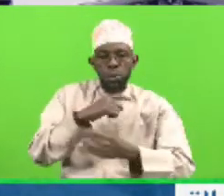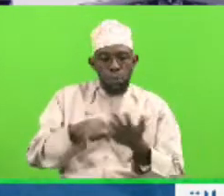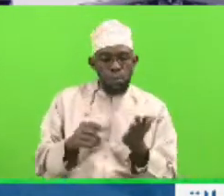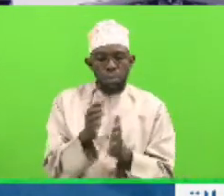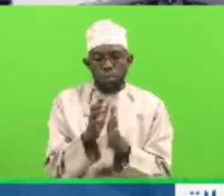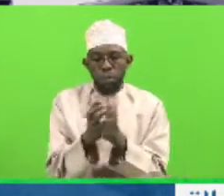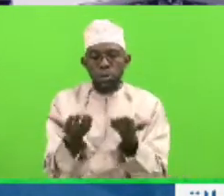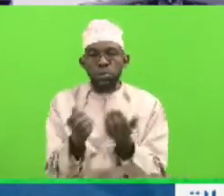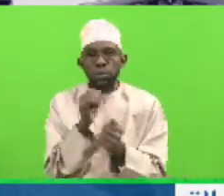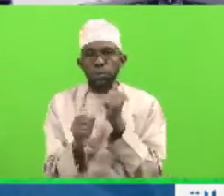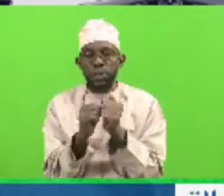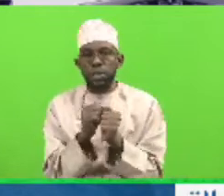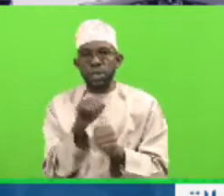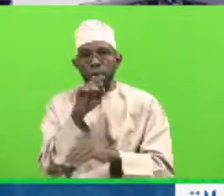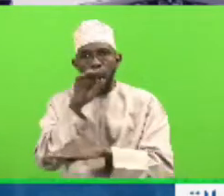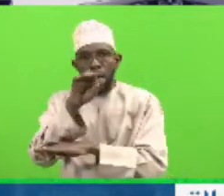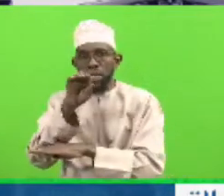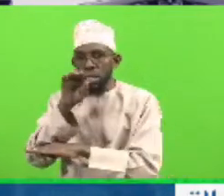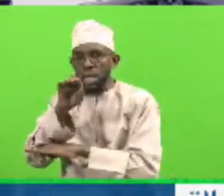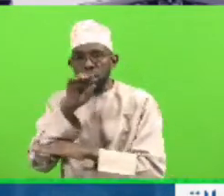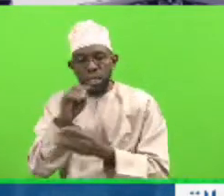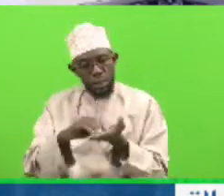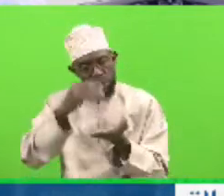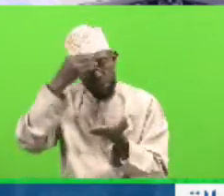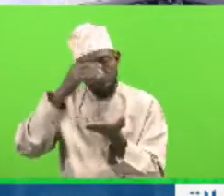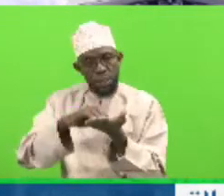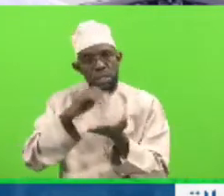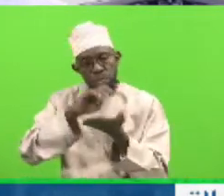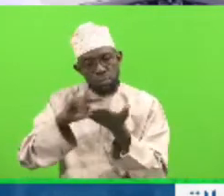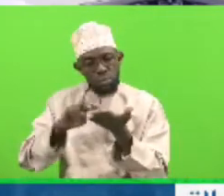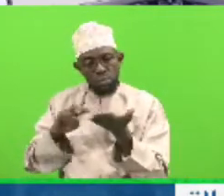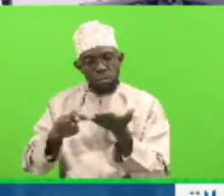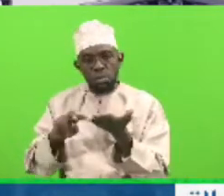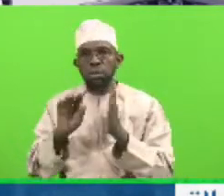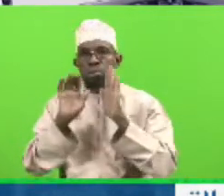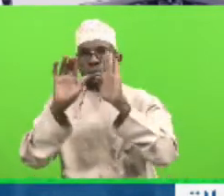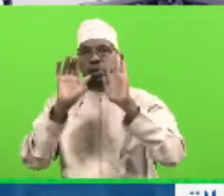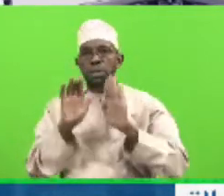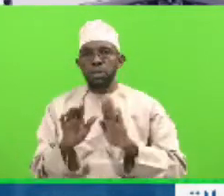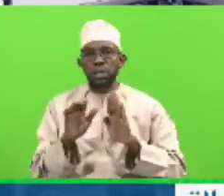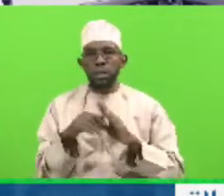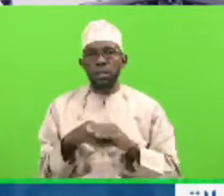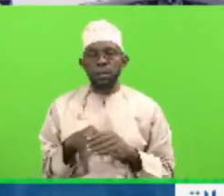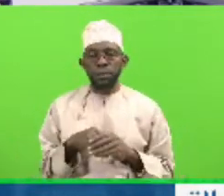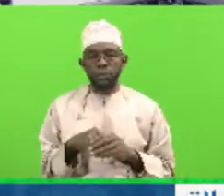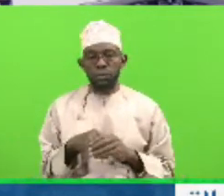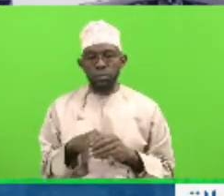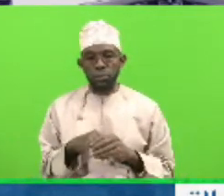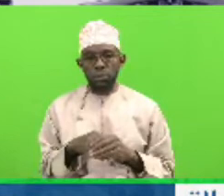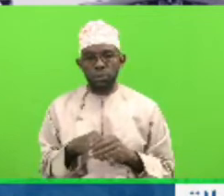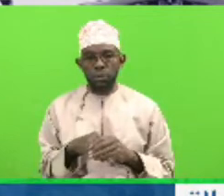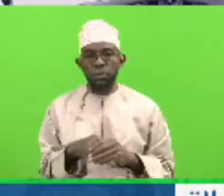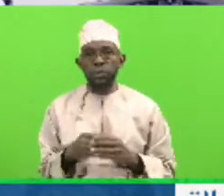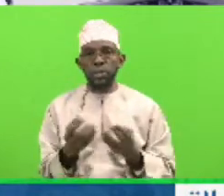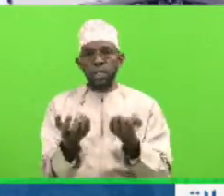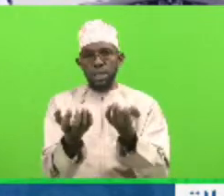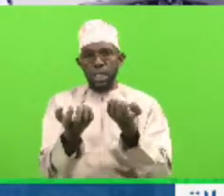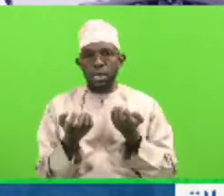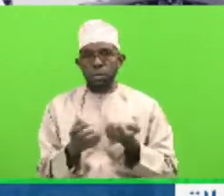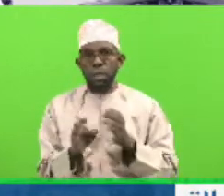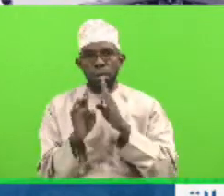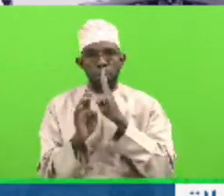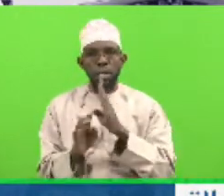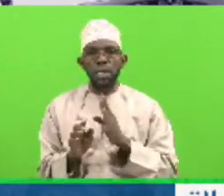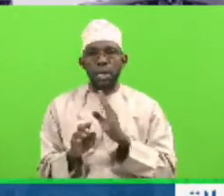books they are being asked to read. And more important, you need to be